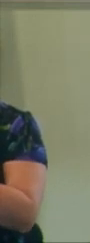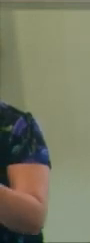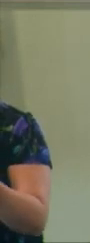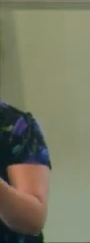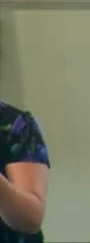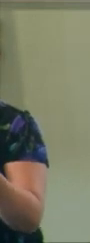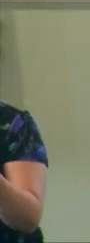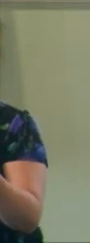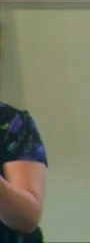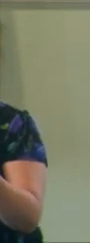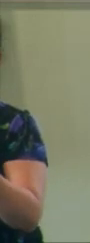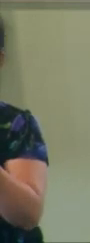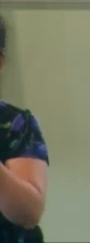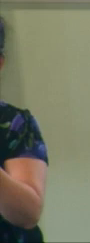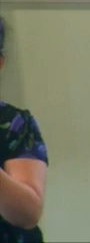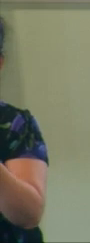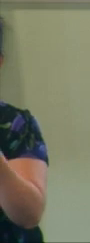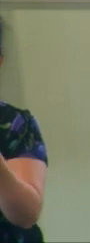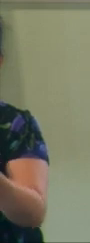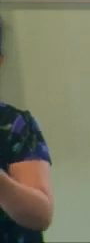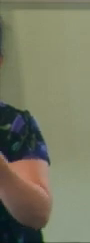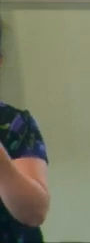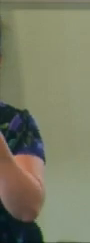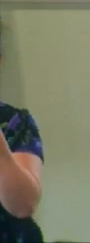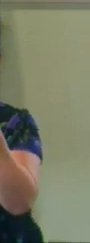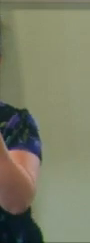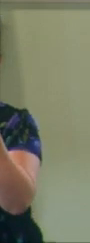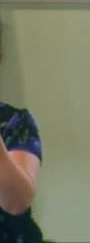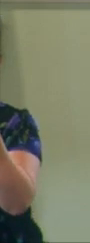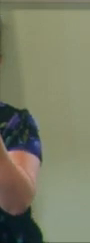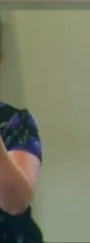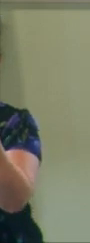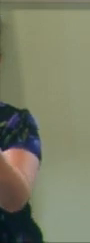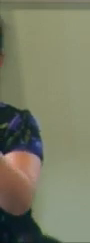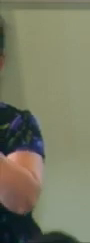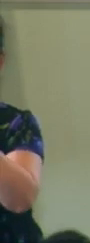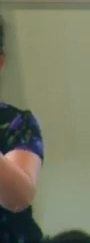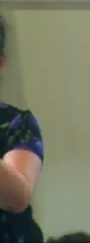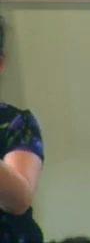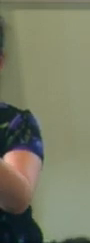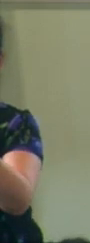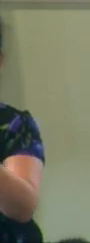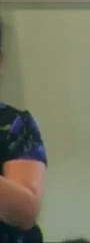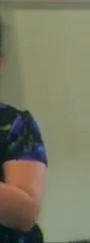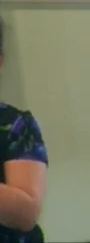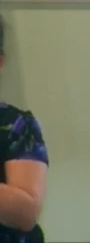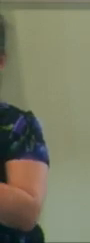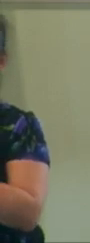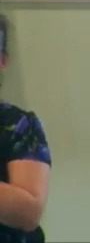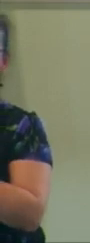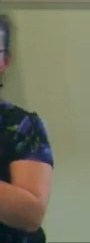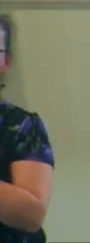I cannot give an answer,